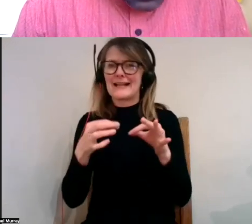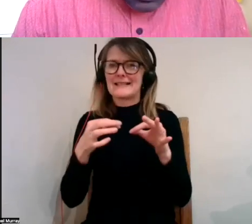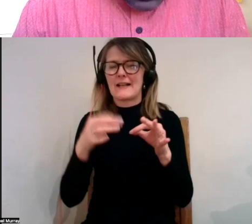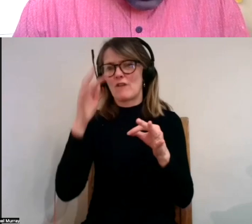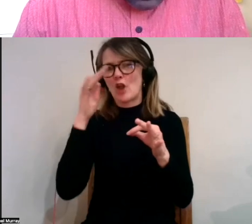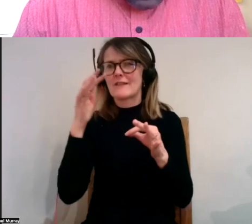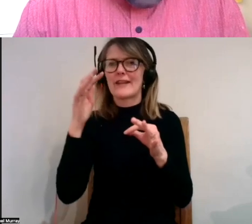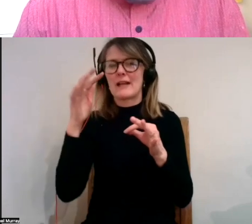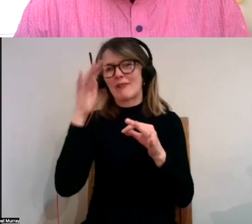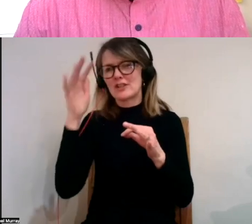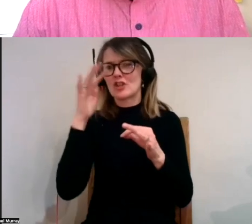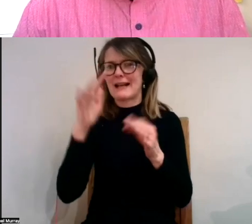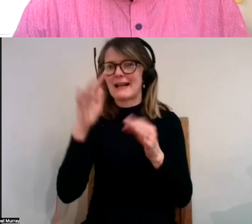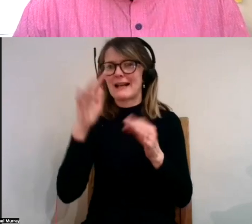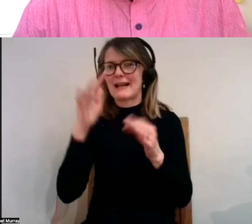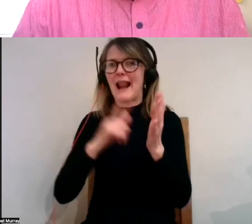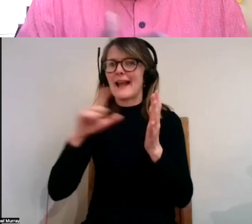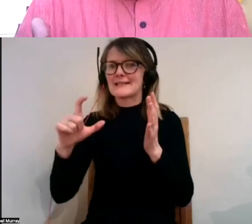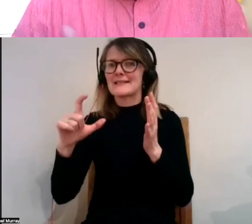University. And this